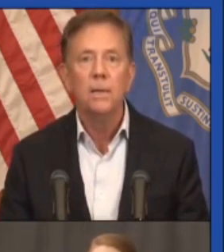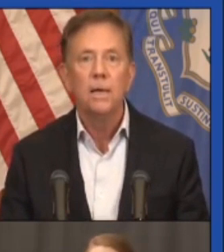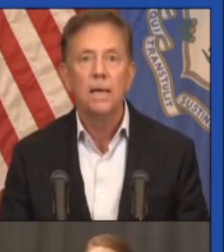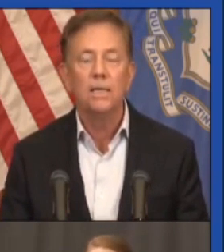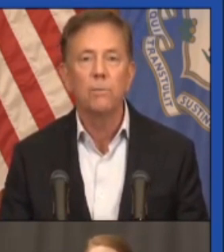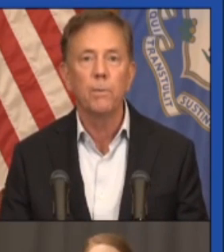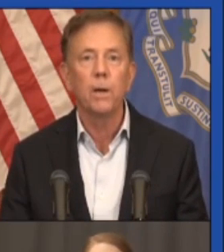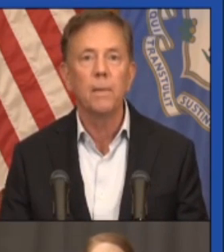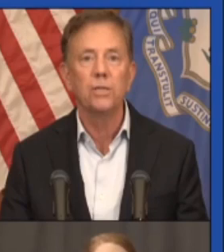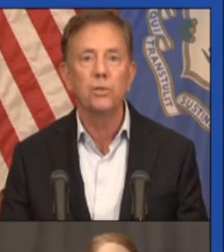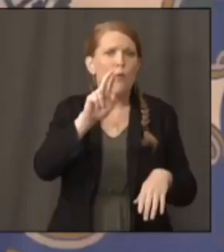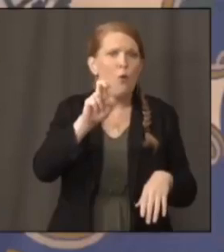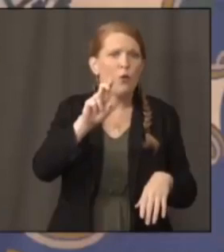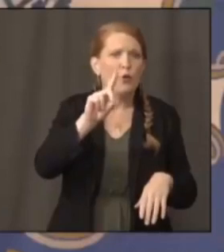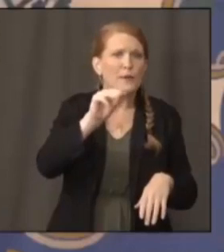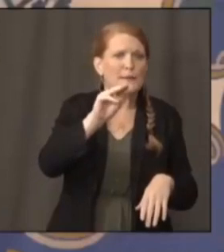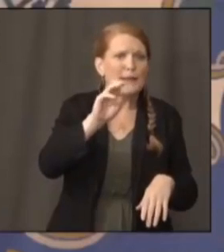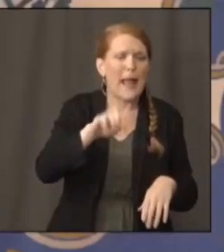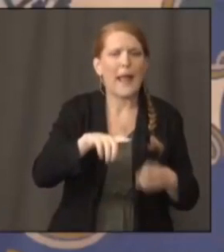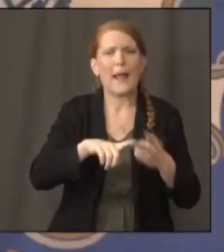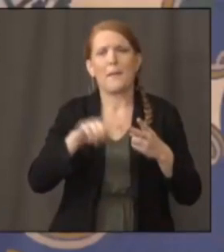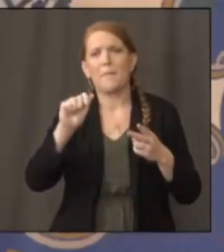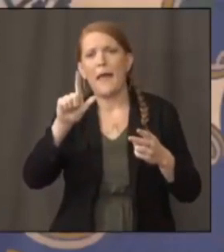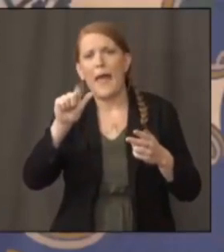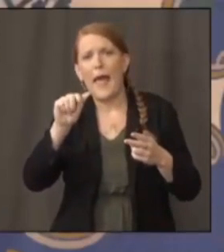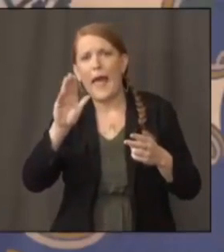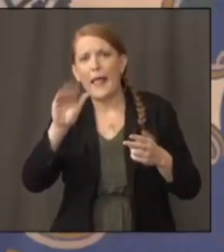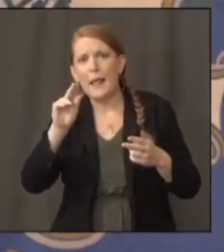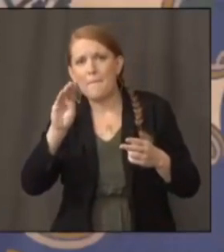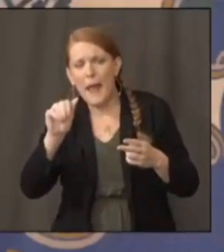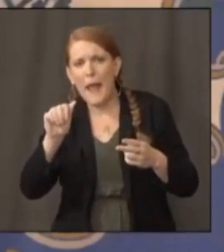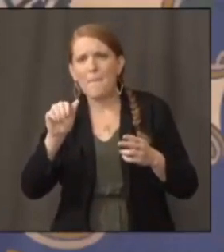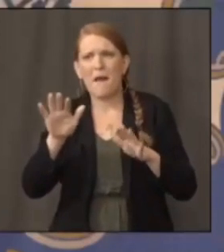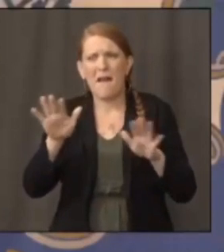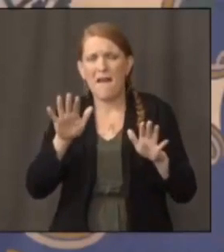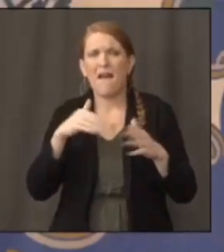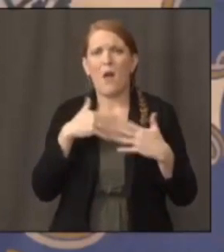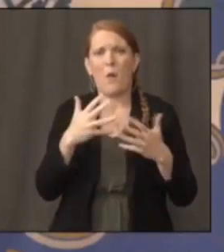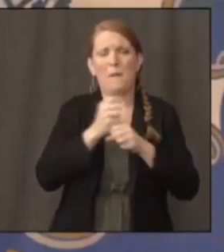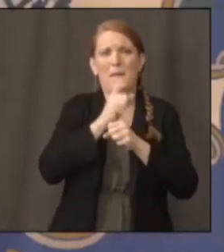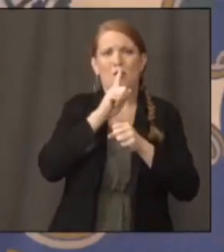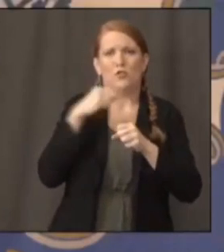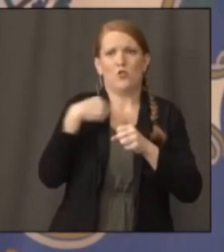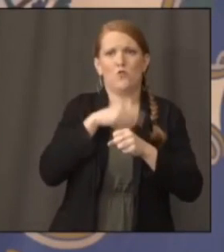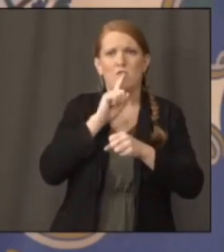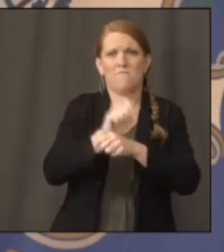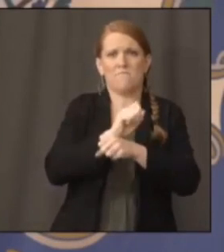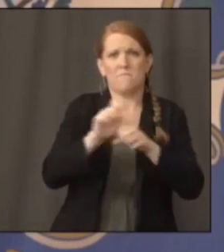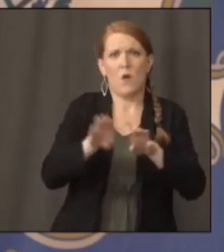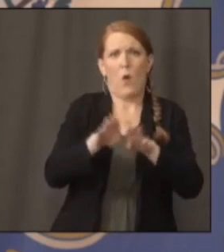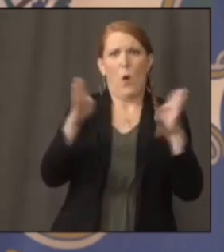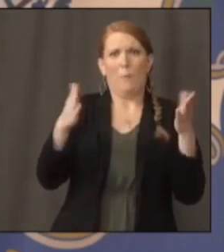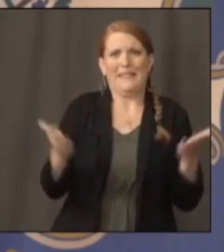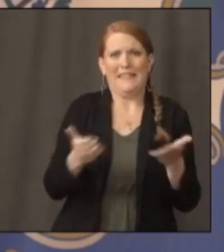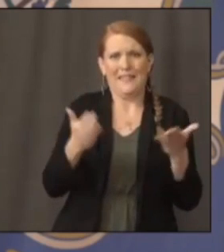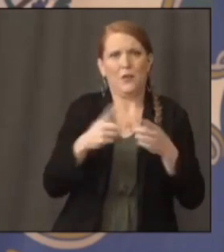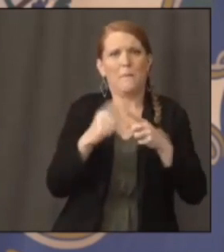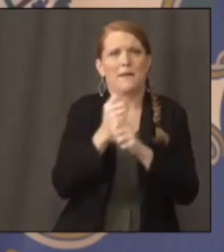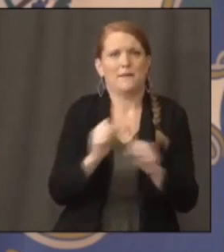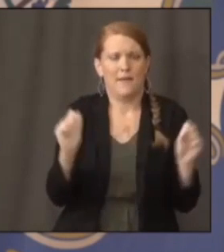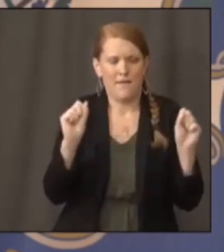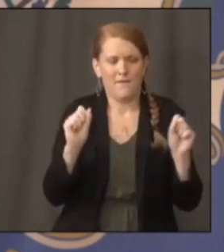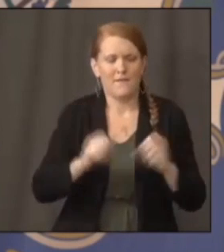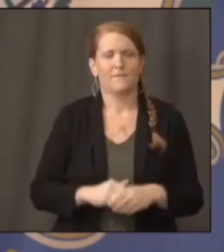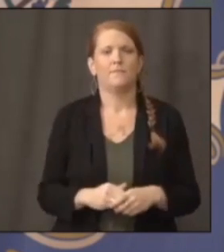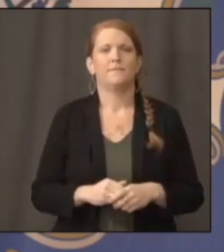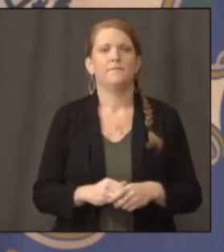Alabama, and we want to make sure that here in Connecticut we can open our colleges safely. With that, let me just say a